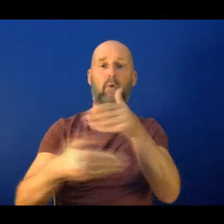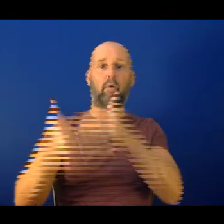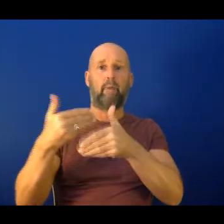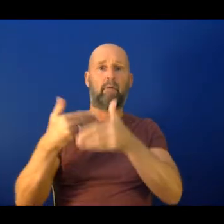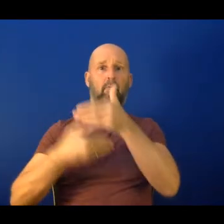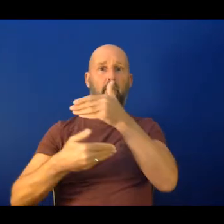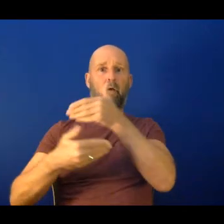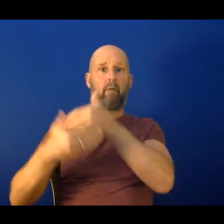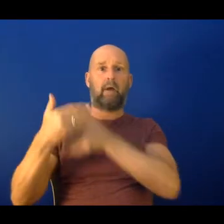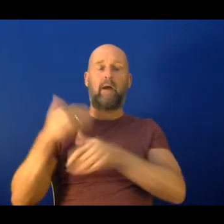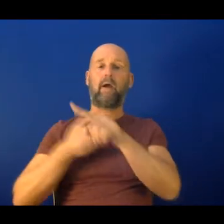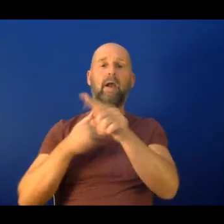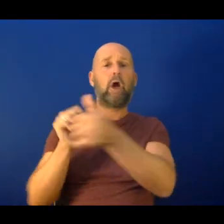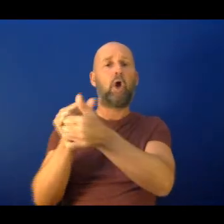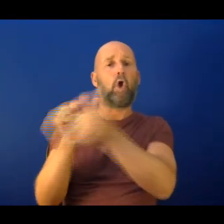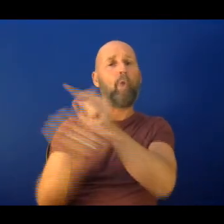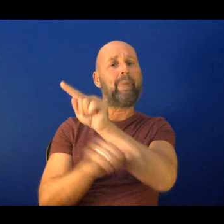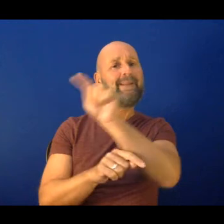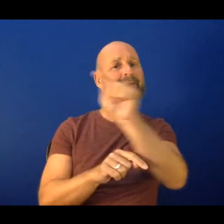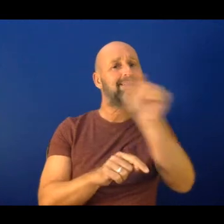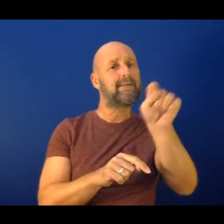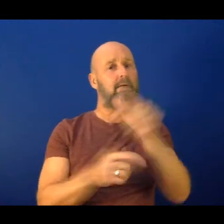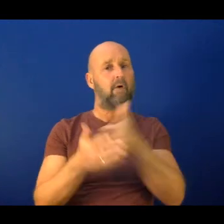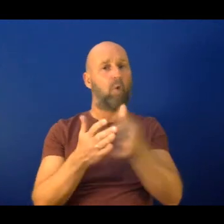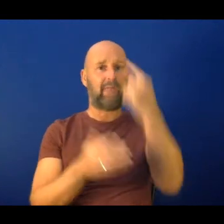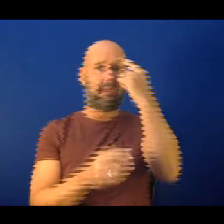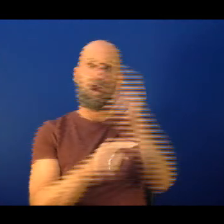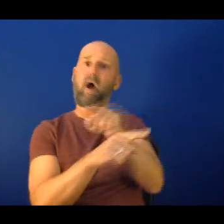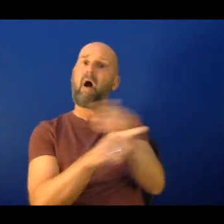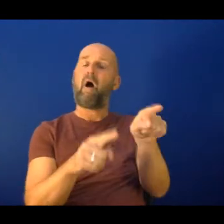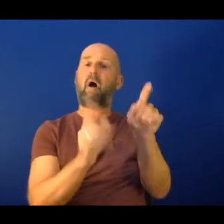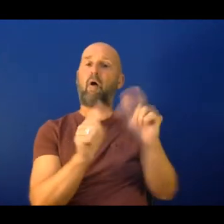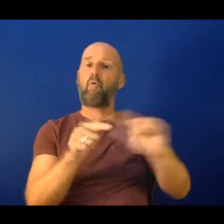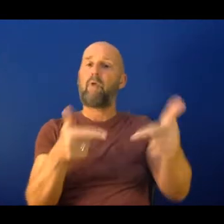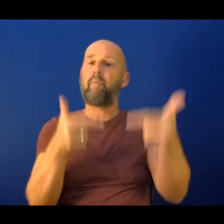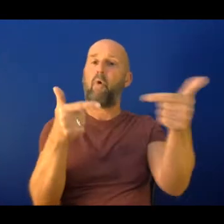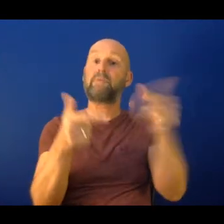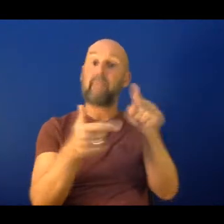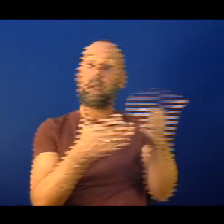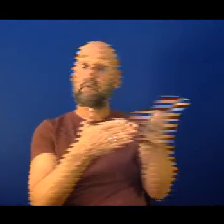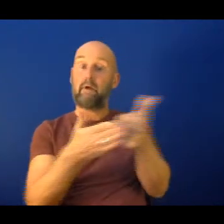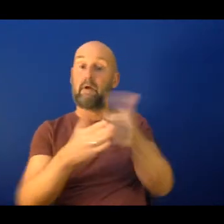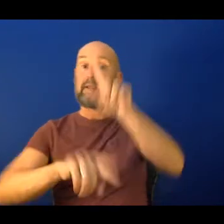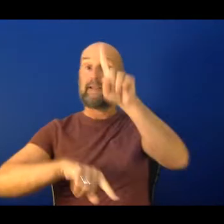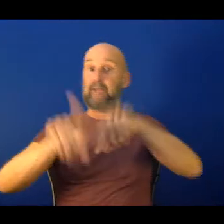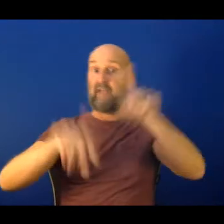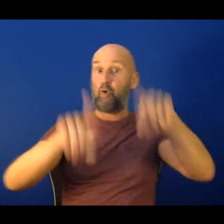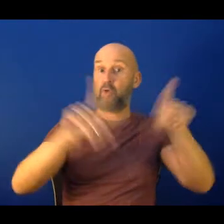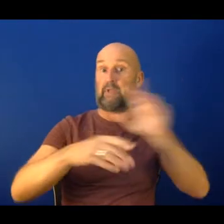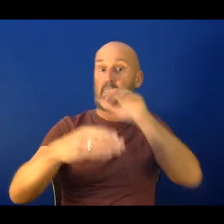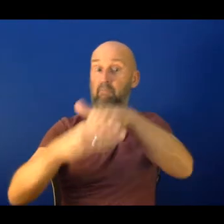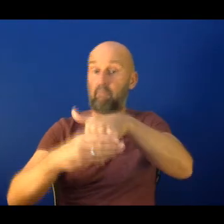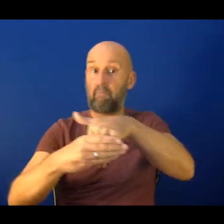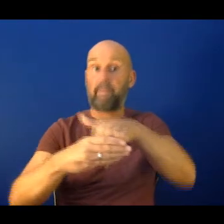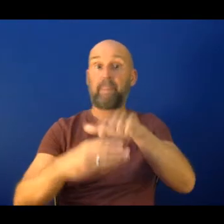like, I'm noticing companies don't necessarily see it as like part of the diversity package,